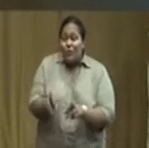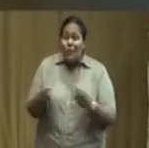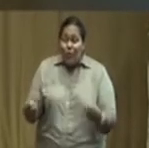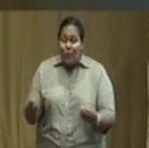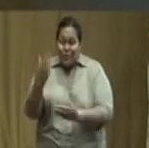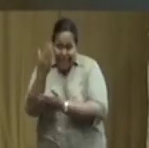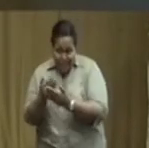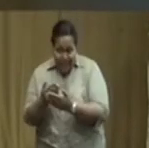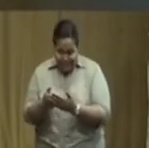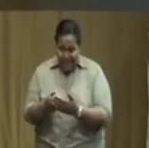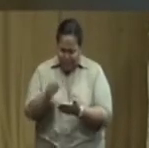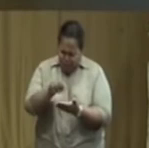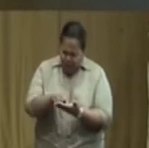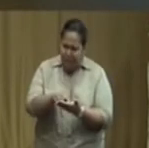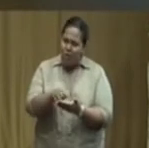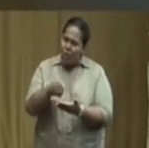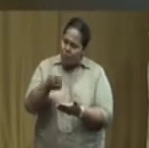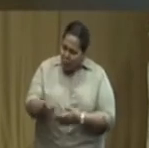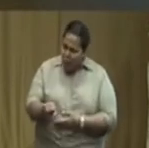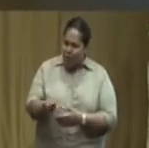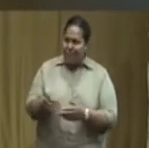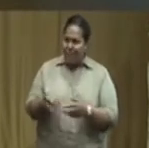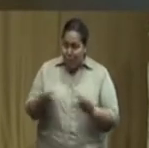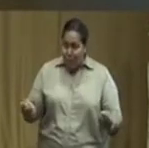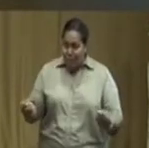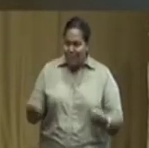what material is suitable for their purposes.